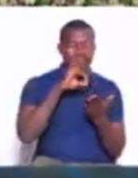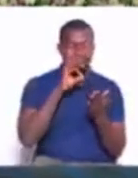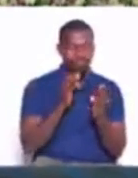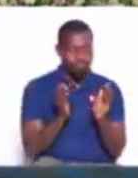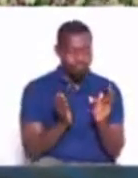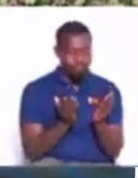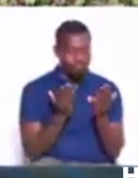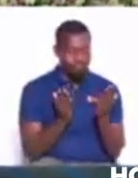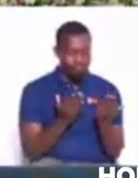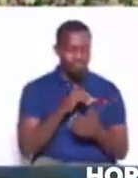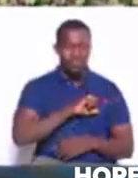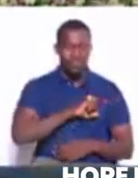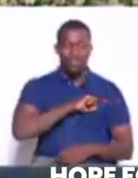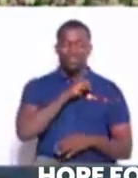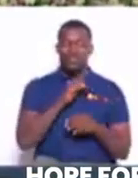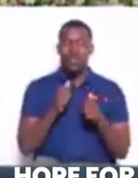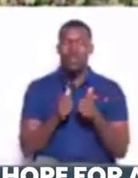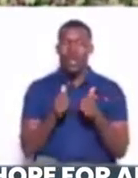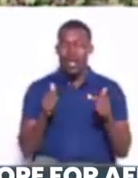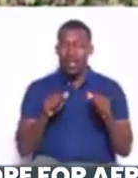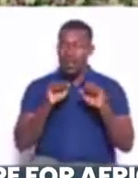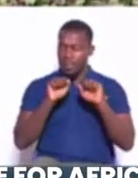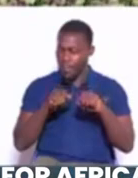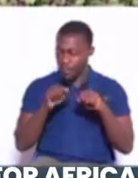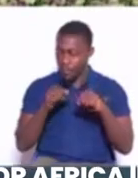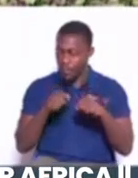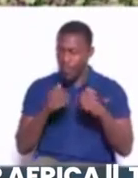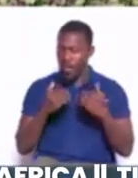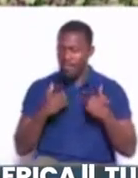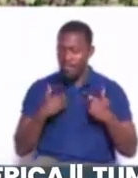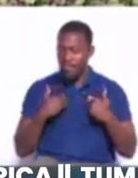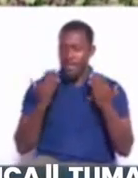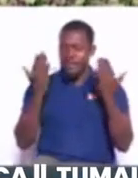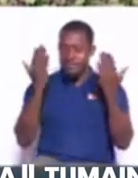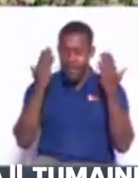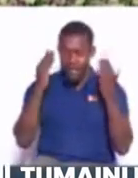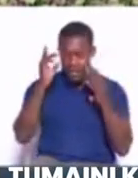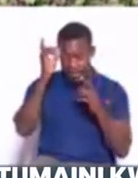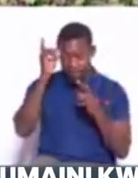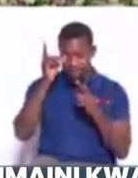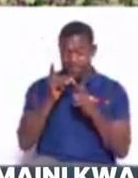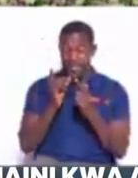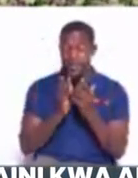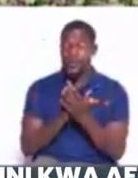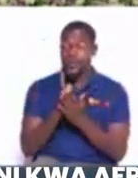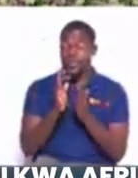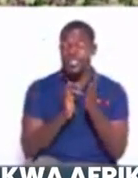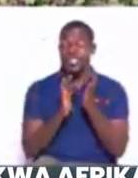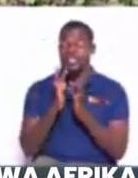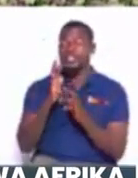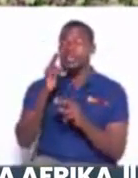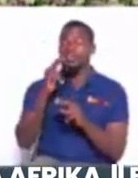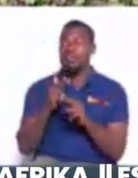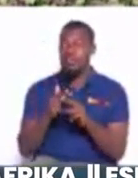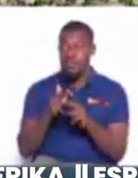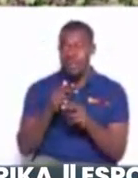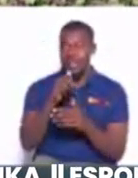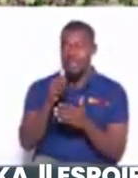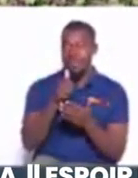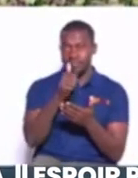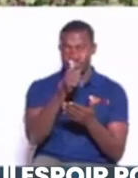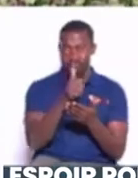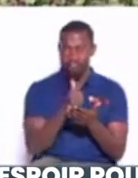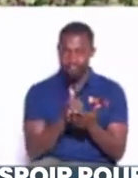soul. May there be eternal decisions made in this meeting. In Jesus' name, amen. Have